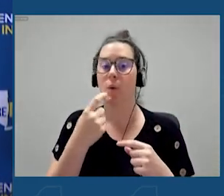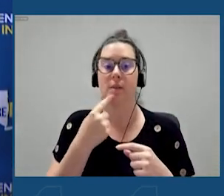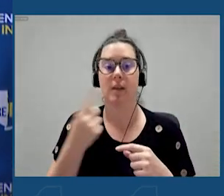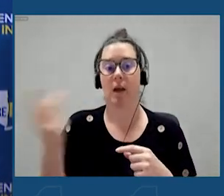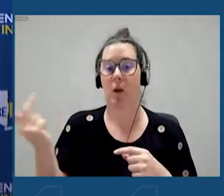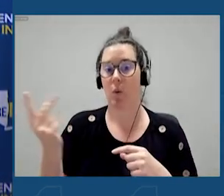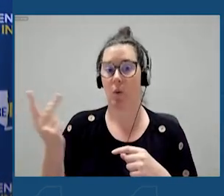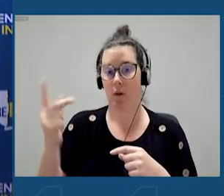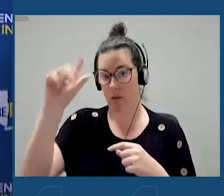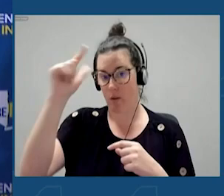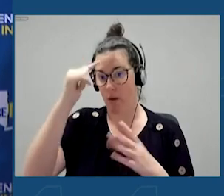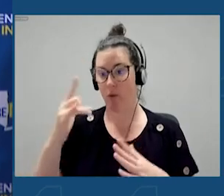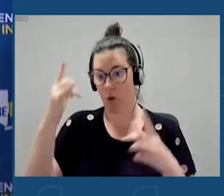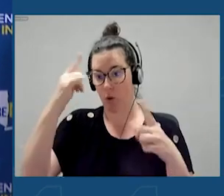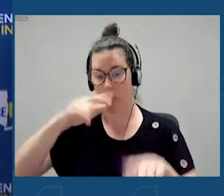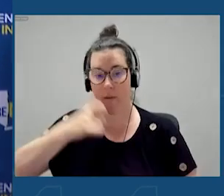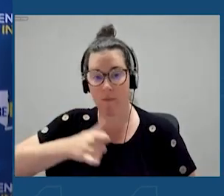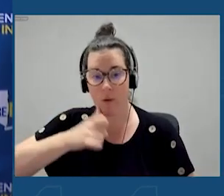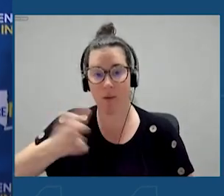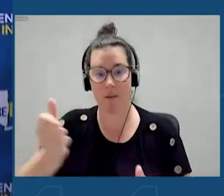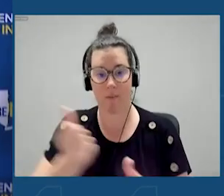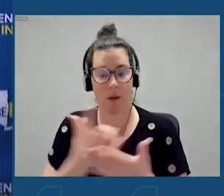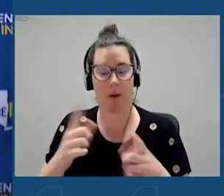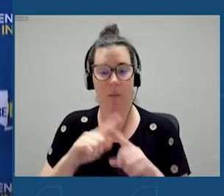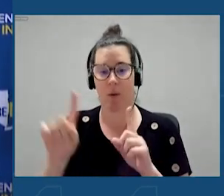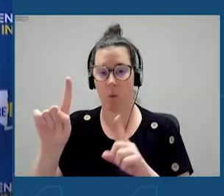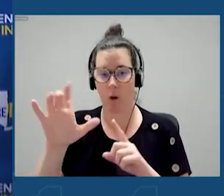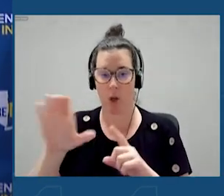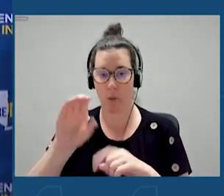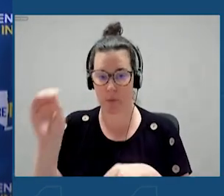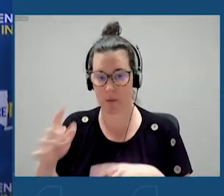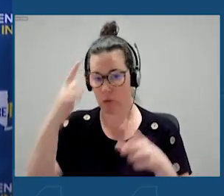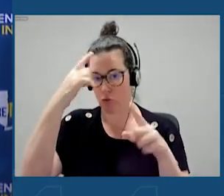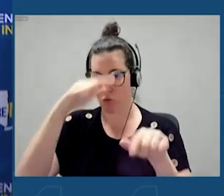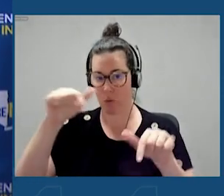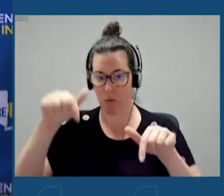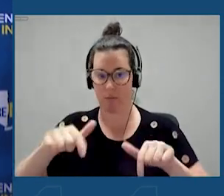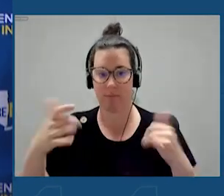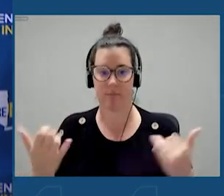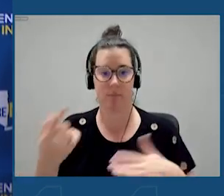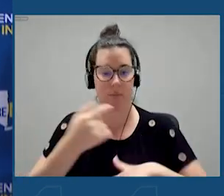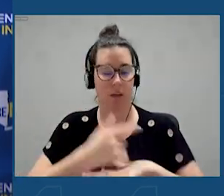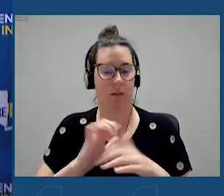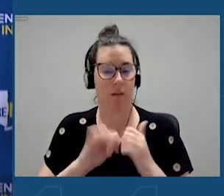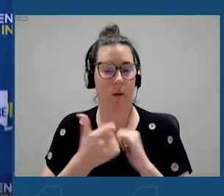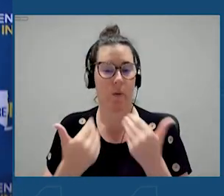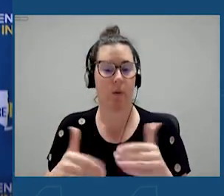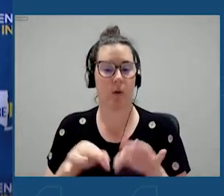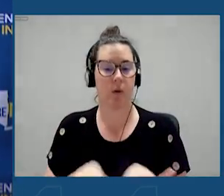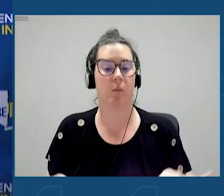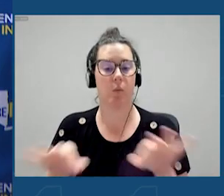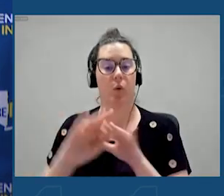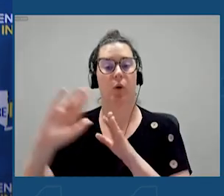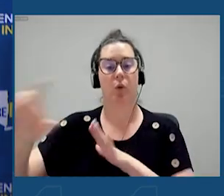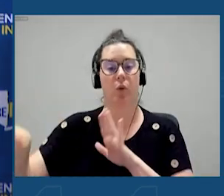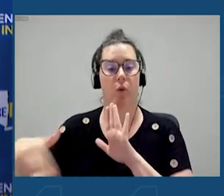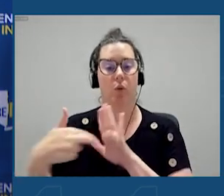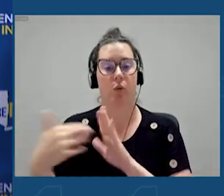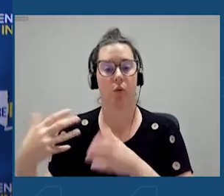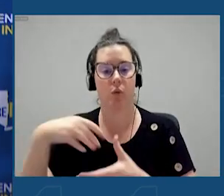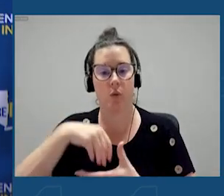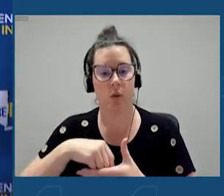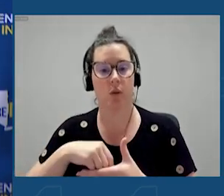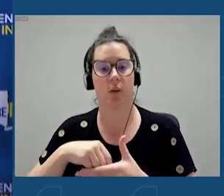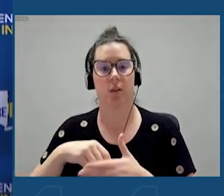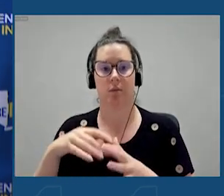everything, but I 100% agree with her here today and how important her role has been in taking